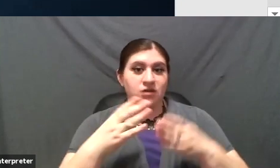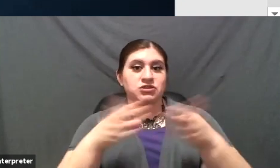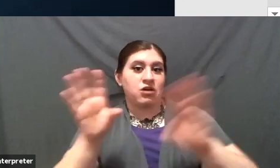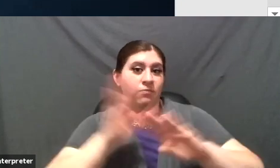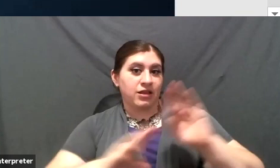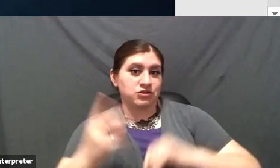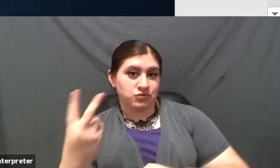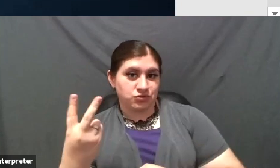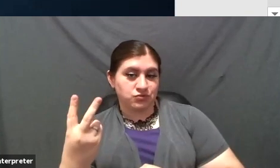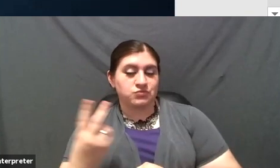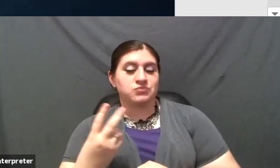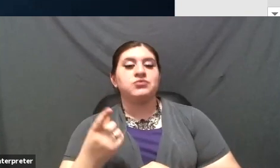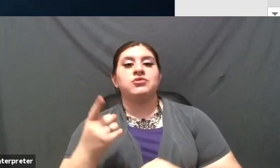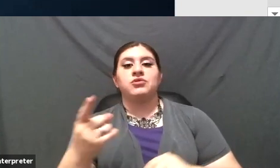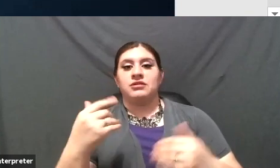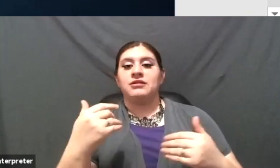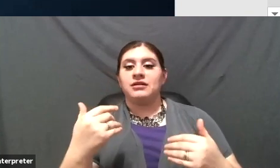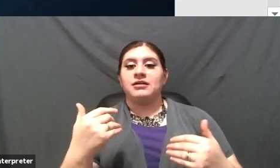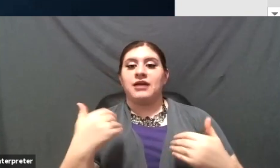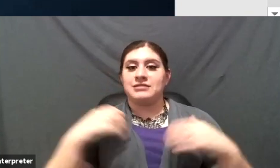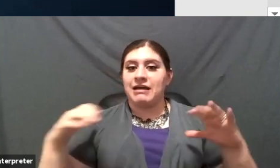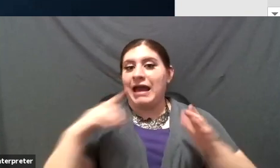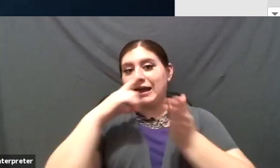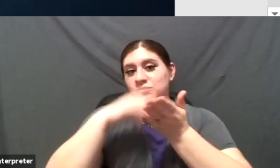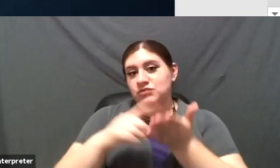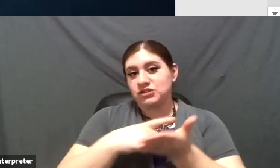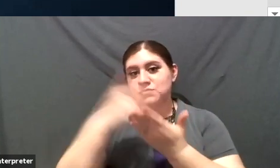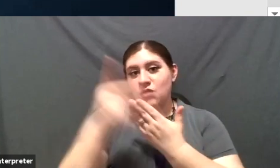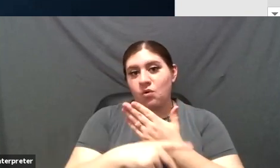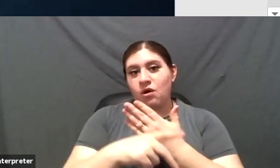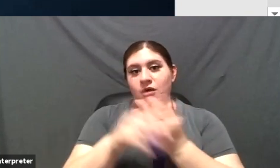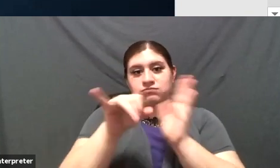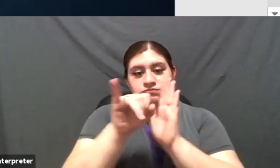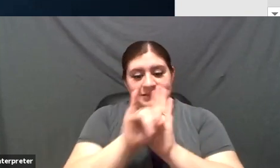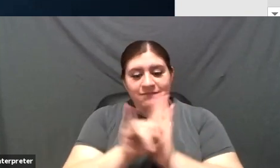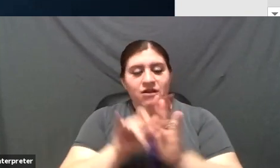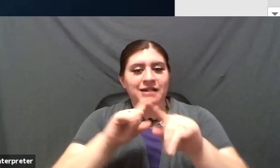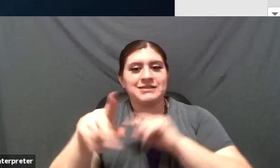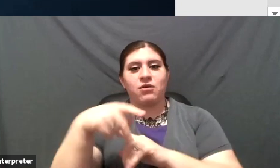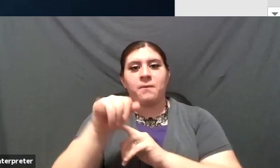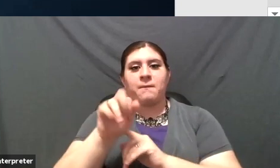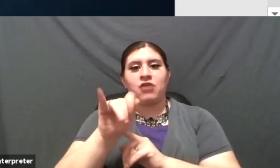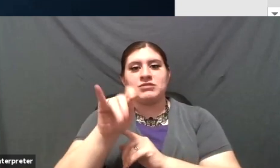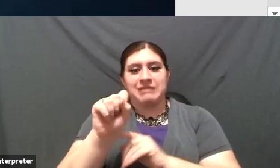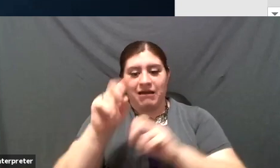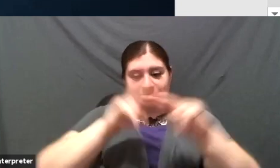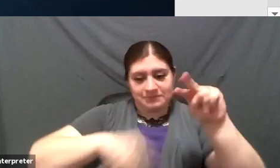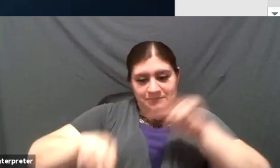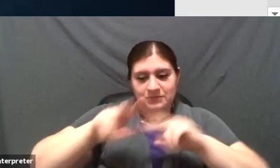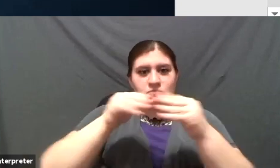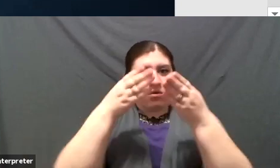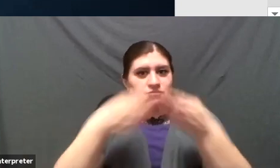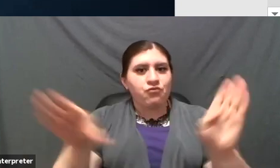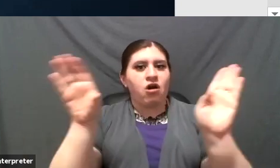2. He has an active research program on identifying parasites and in studying them in a broader